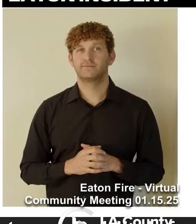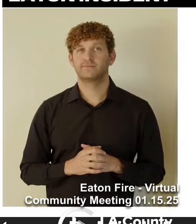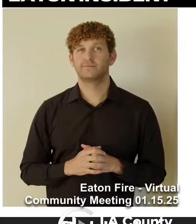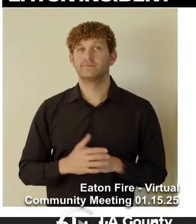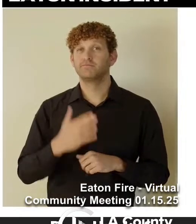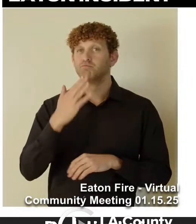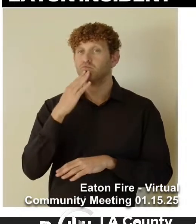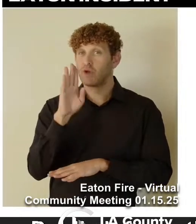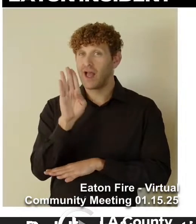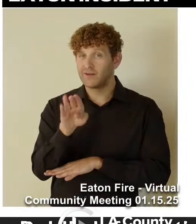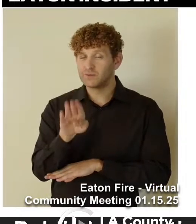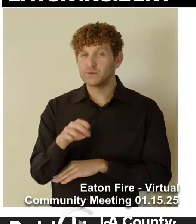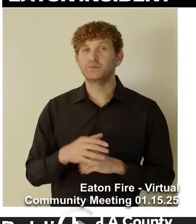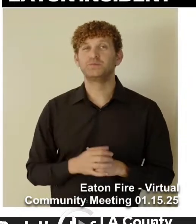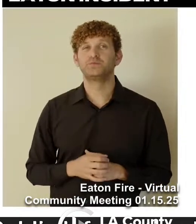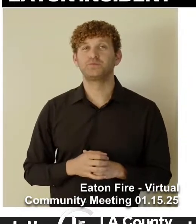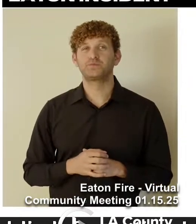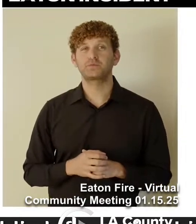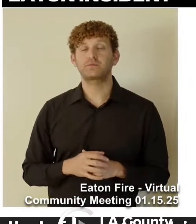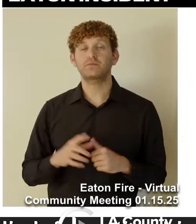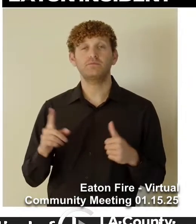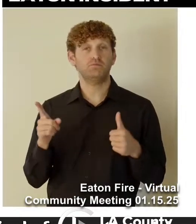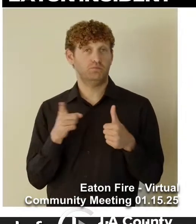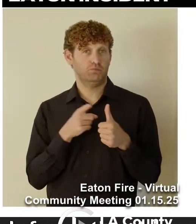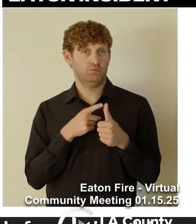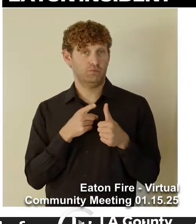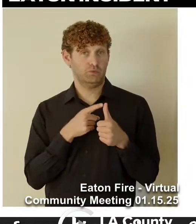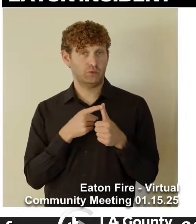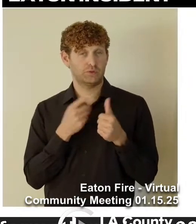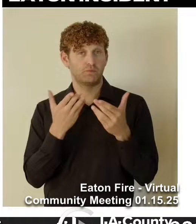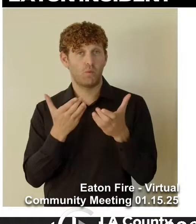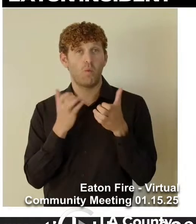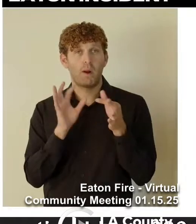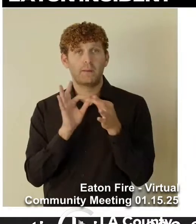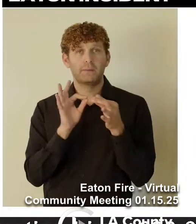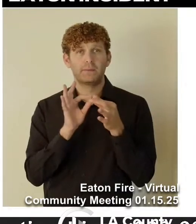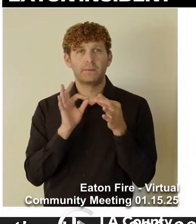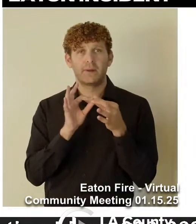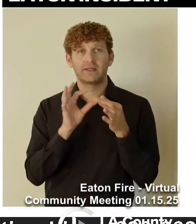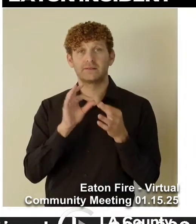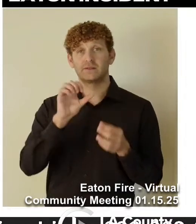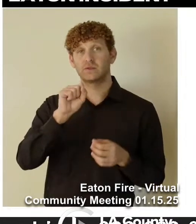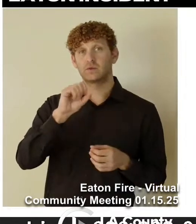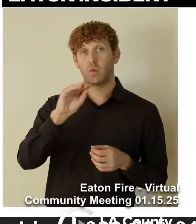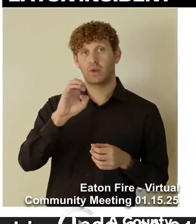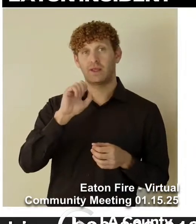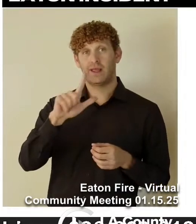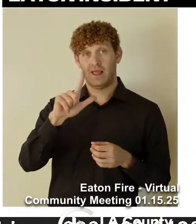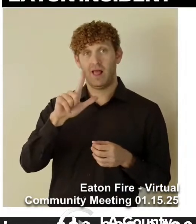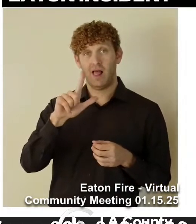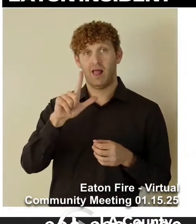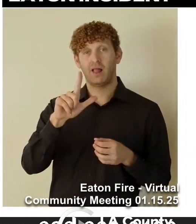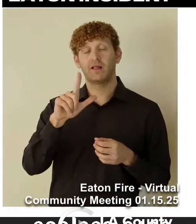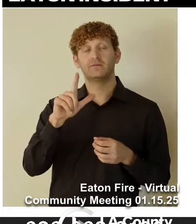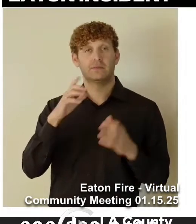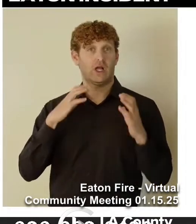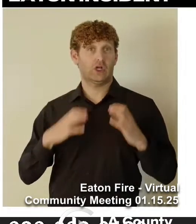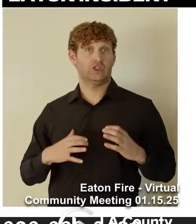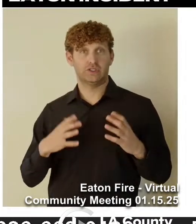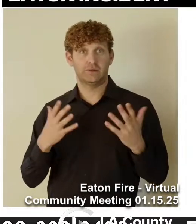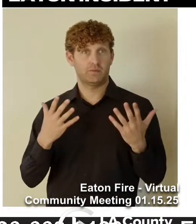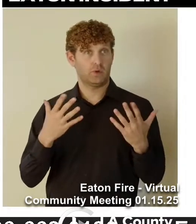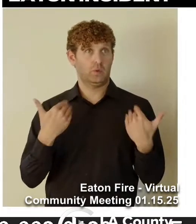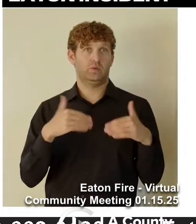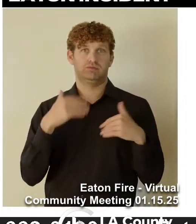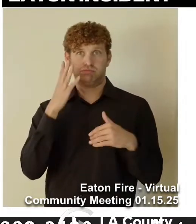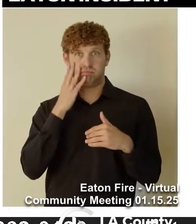Good afternoon. First of all, I'd like to mention that SoCal Gas understands our customers without gas service during this already difficult time,